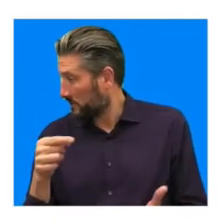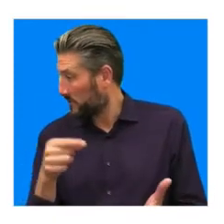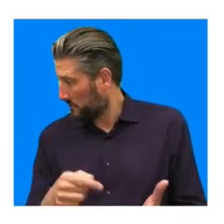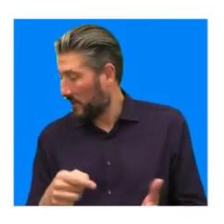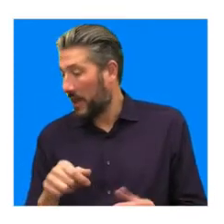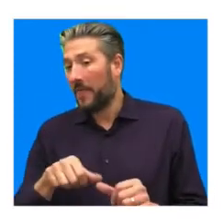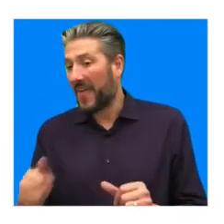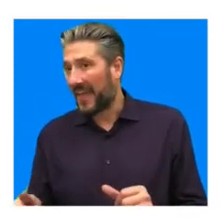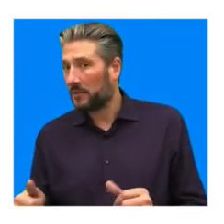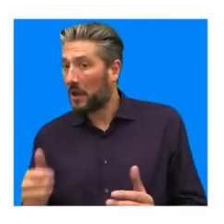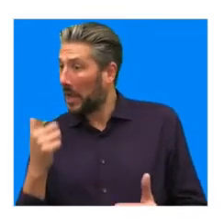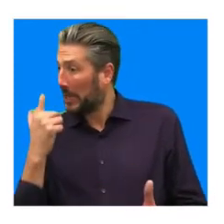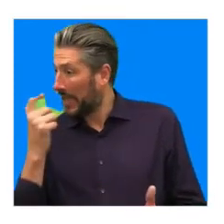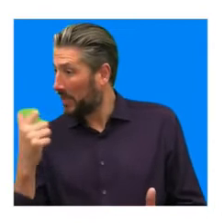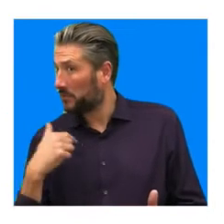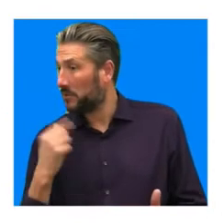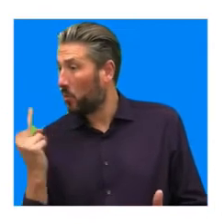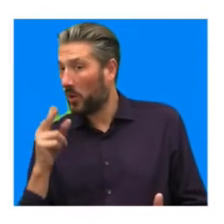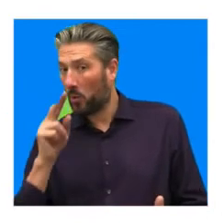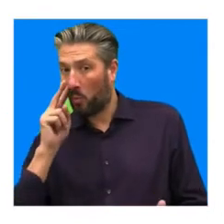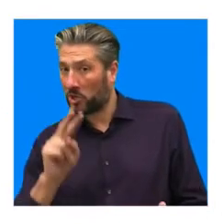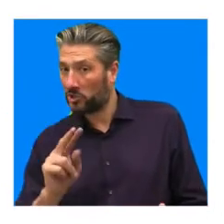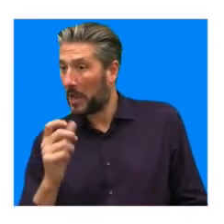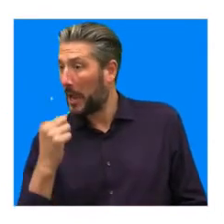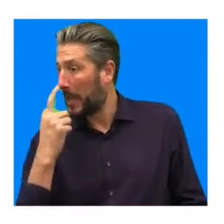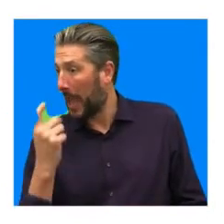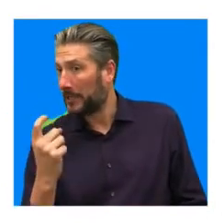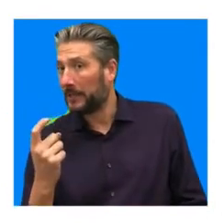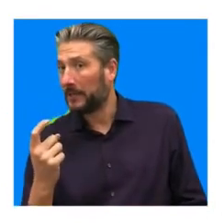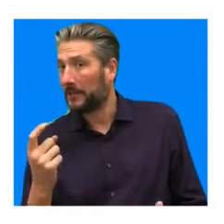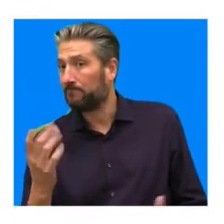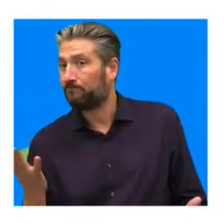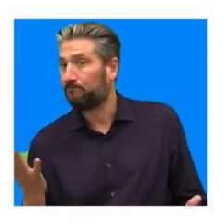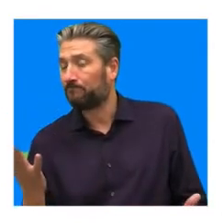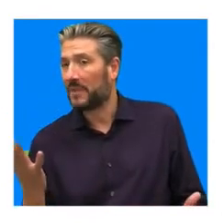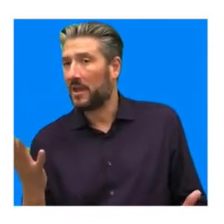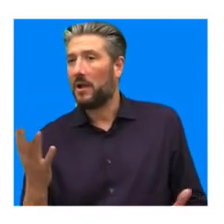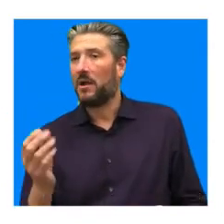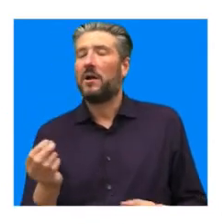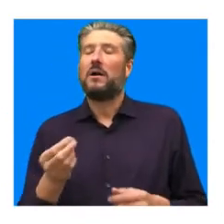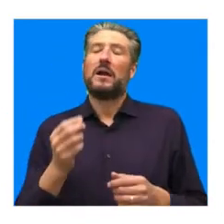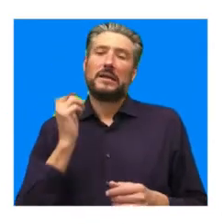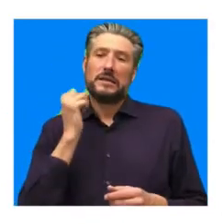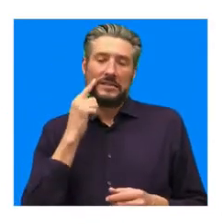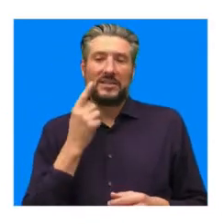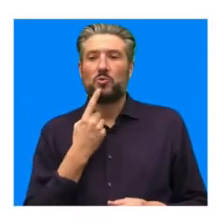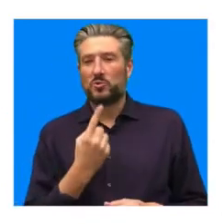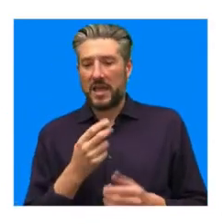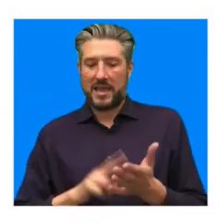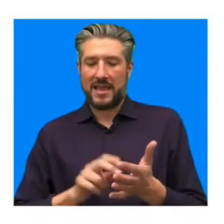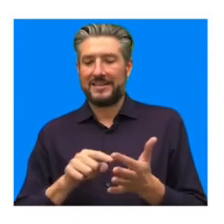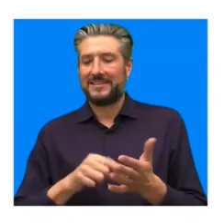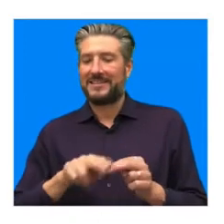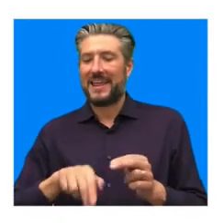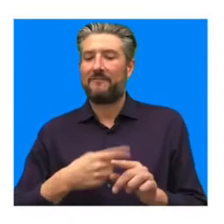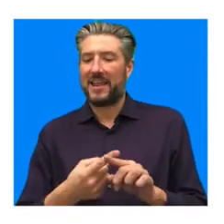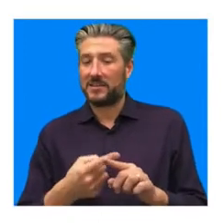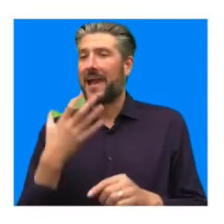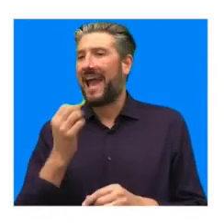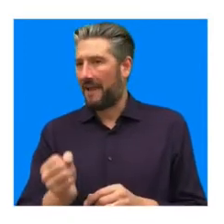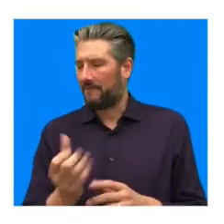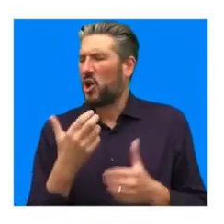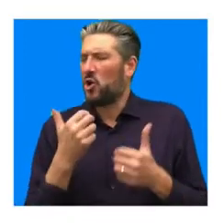And it's easy to get into the habit of saying Netflix provides lots of great content with audio description. So does Disney